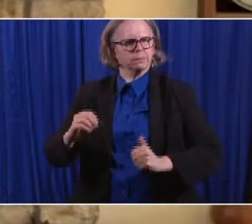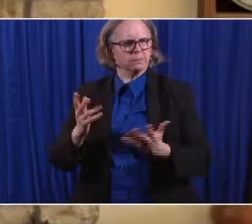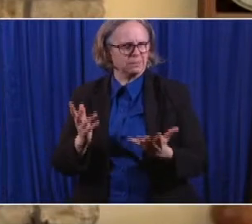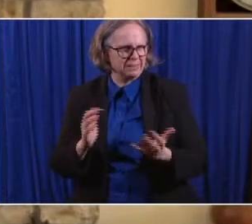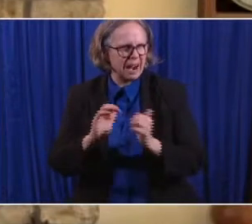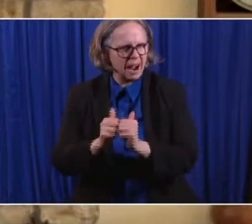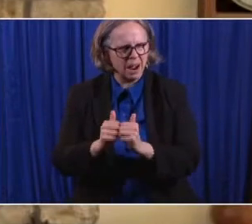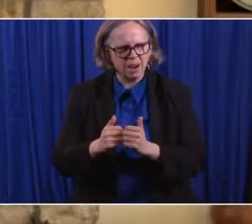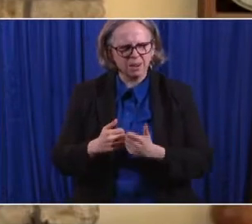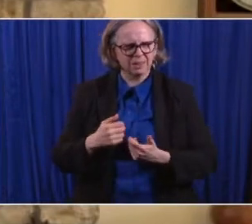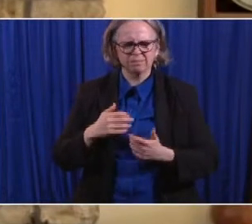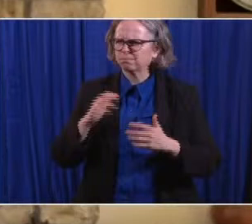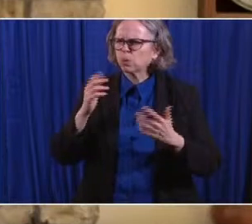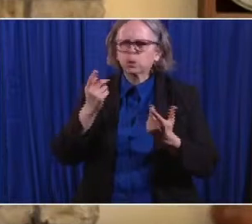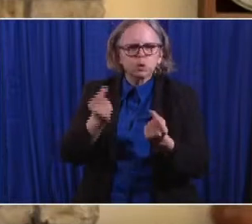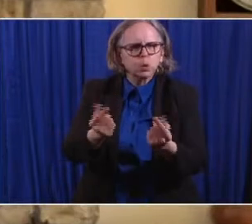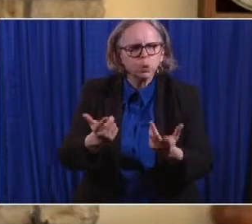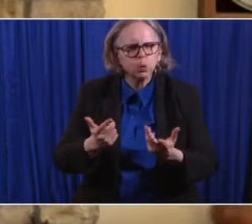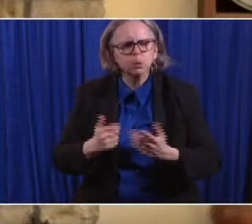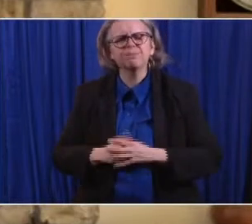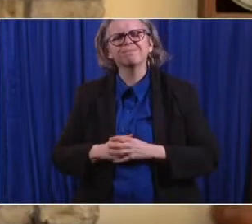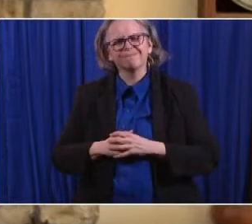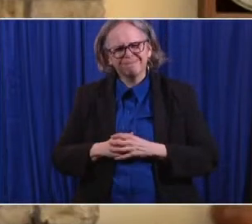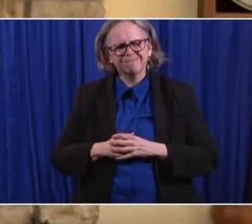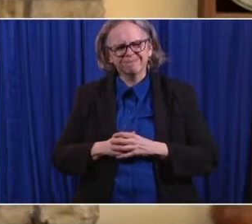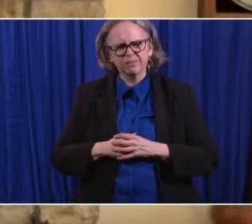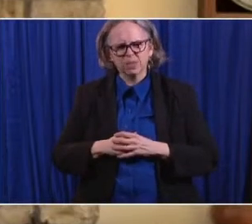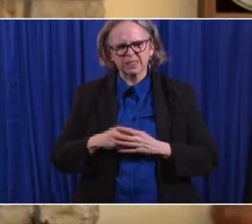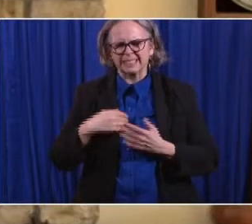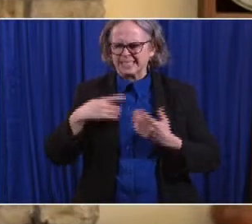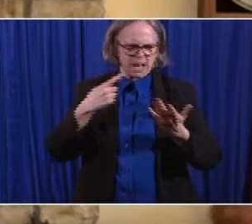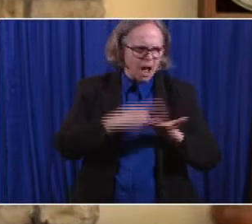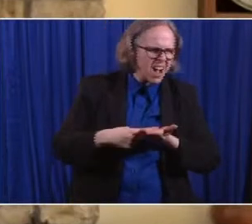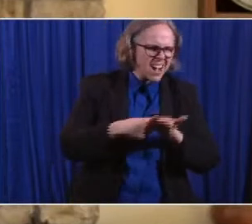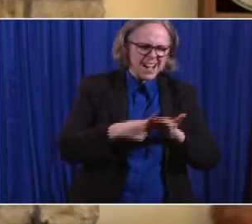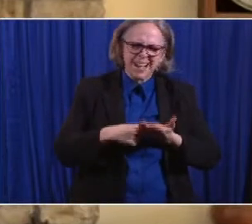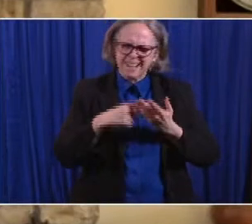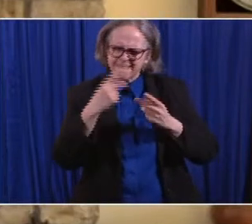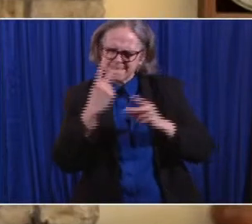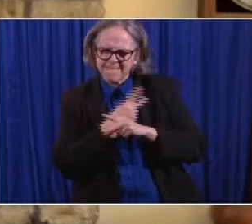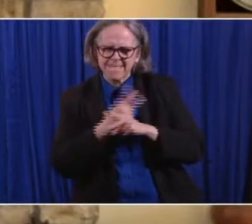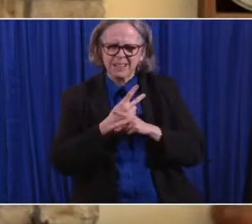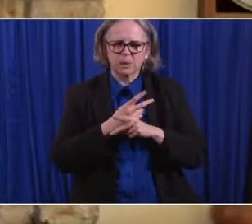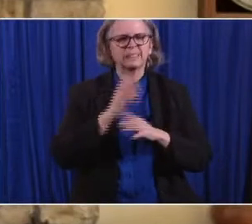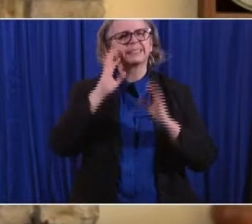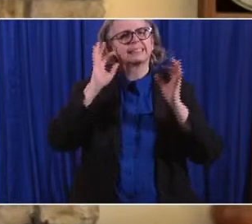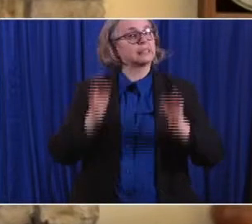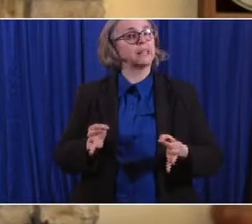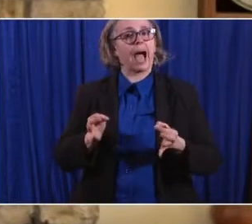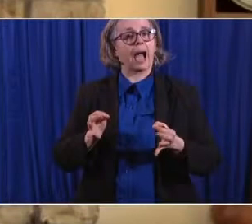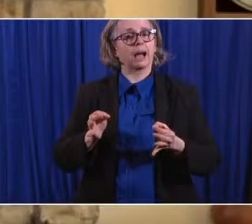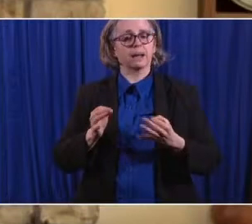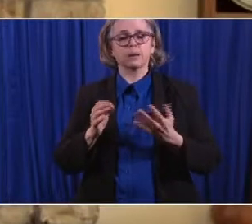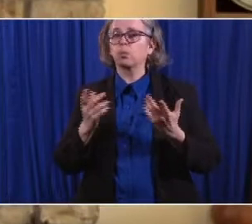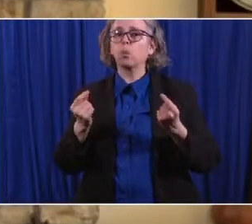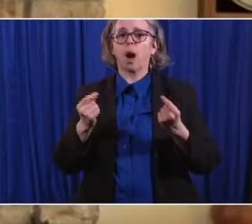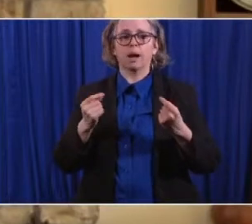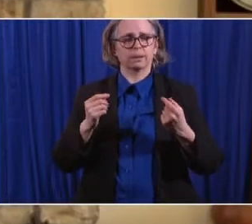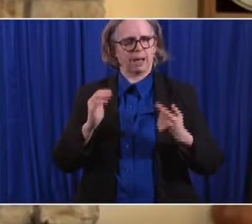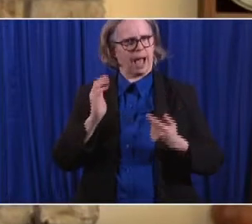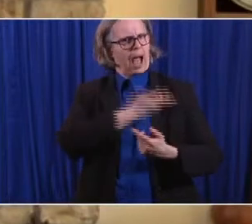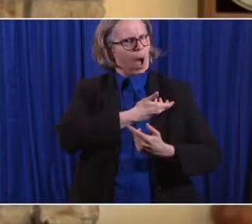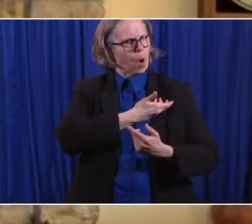this. And we came up with what we think the data clearly shows, and that is that age is